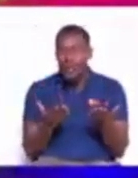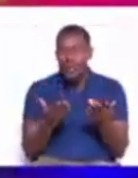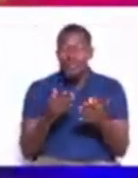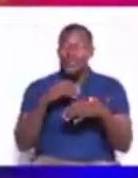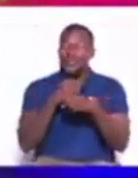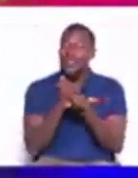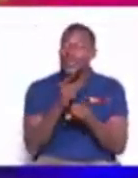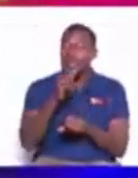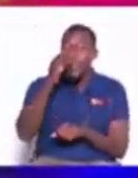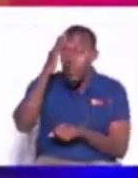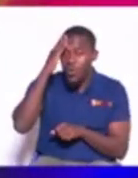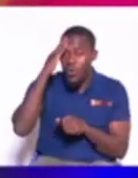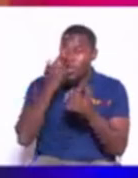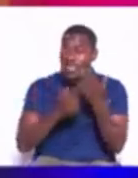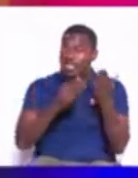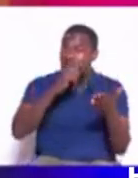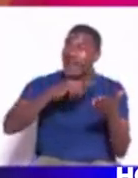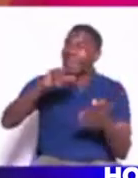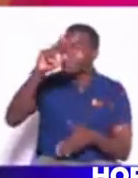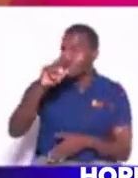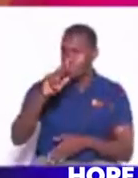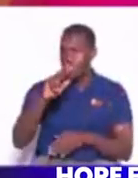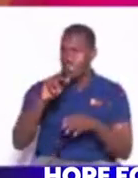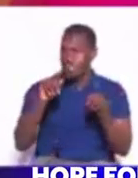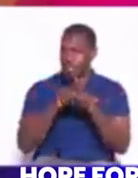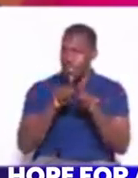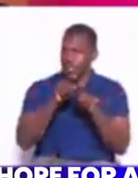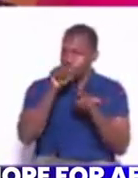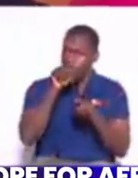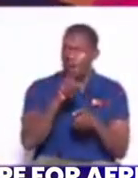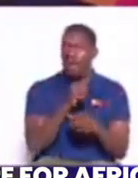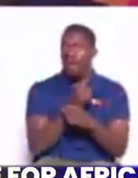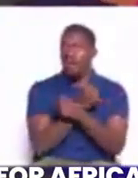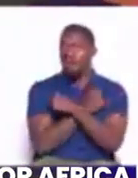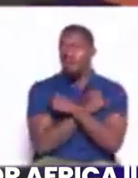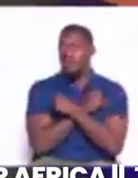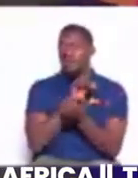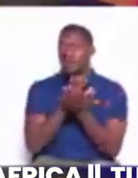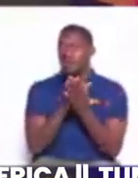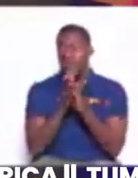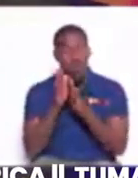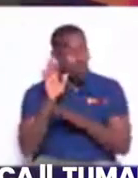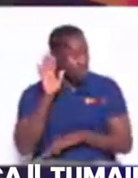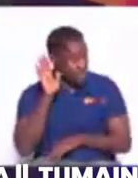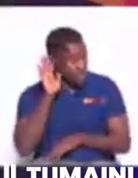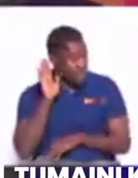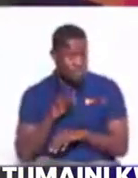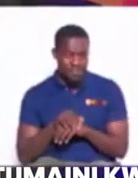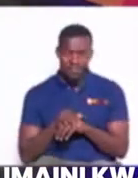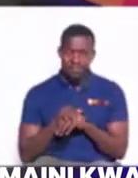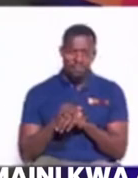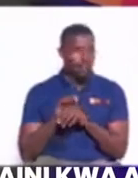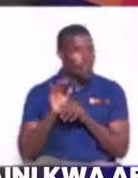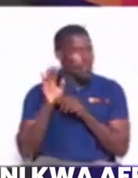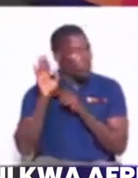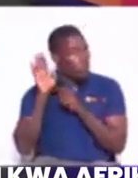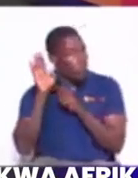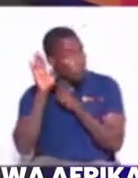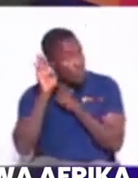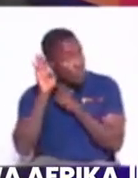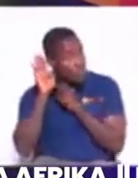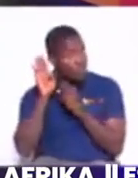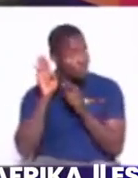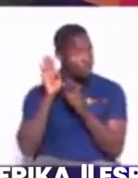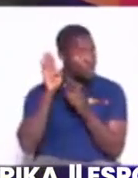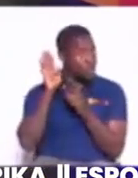his law in our heart so we love to be obedient to God. See, obedience